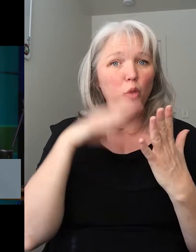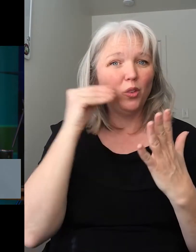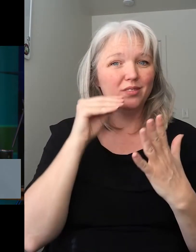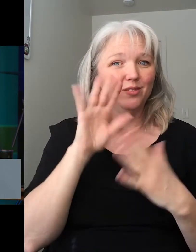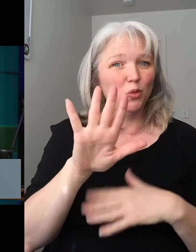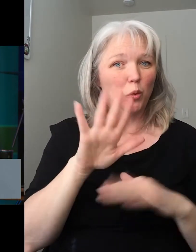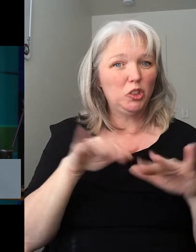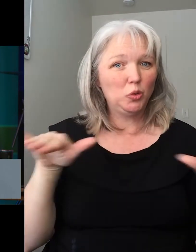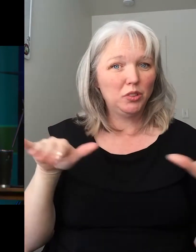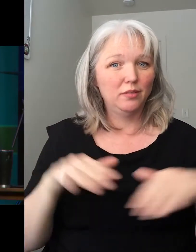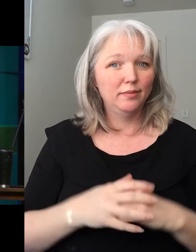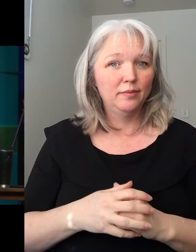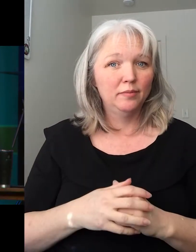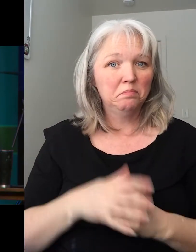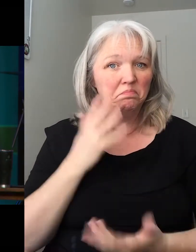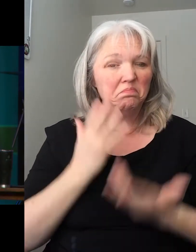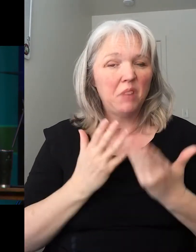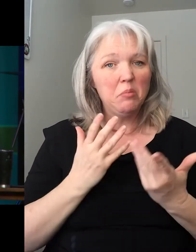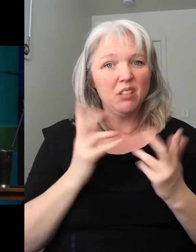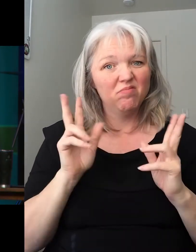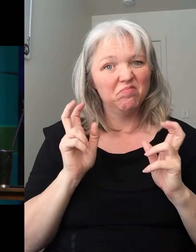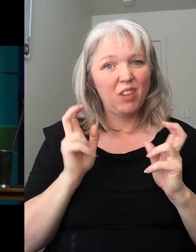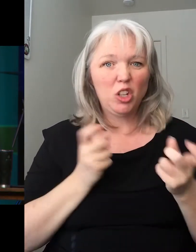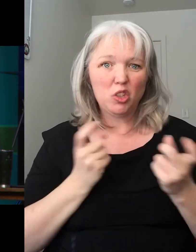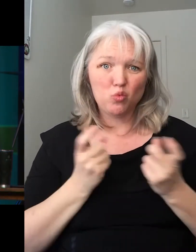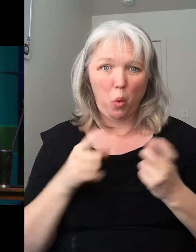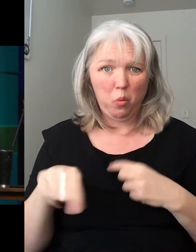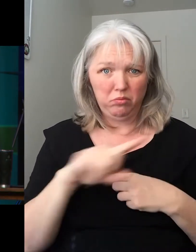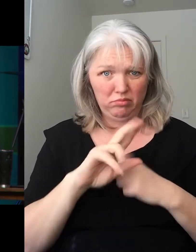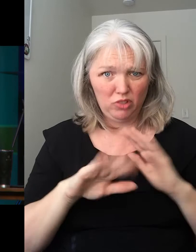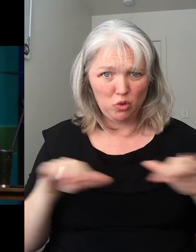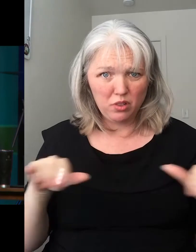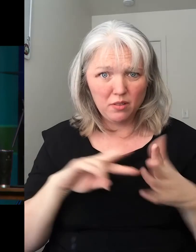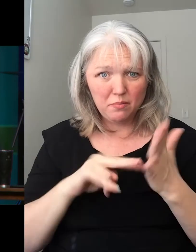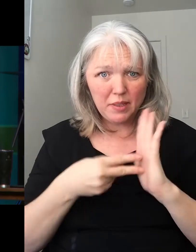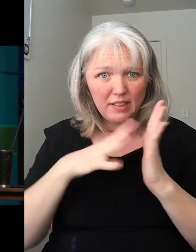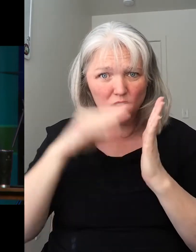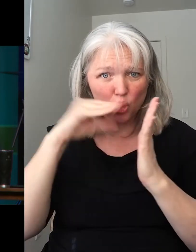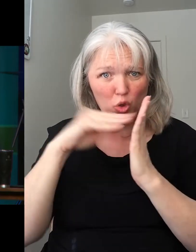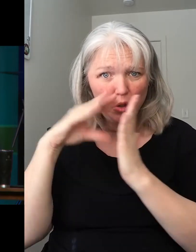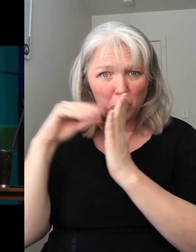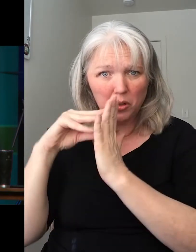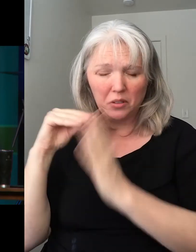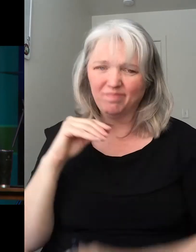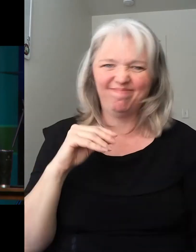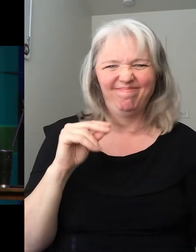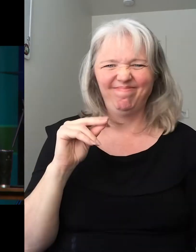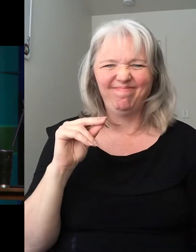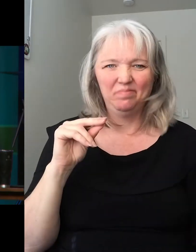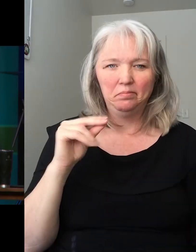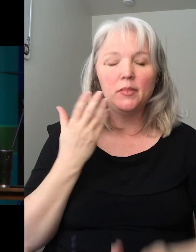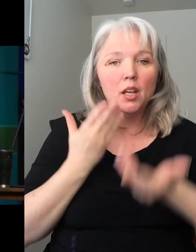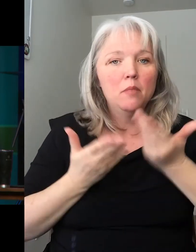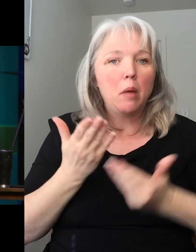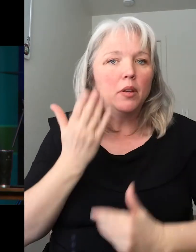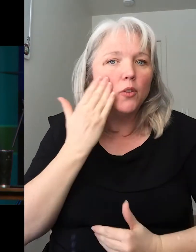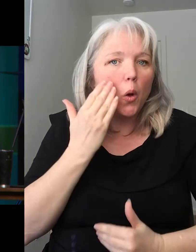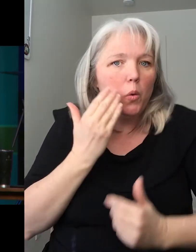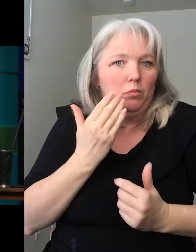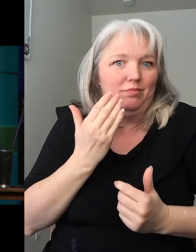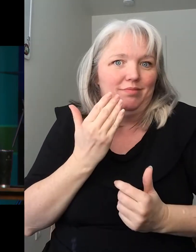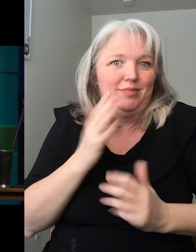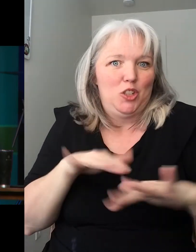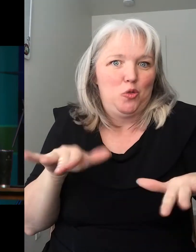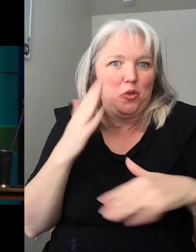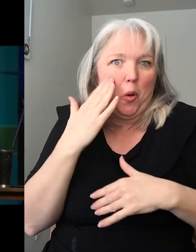I hope you've learned that with your children. You might can control them. That doesn't mean that they've learned anything. They might